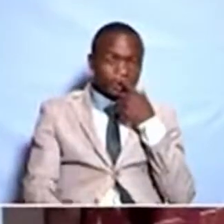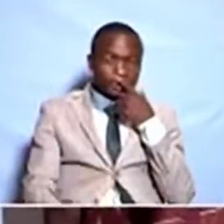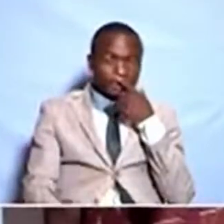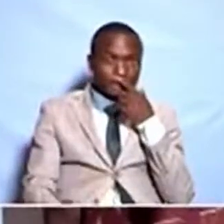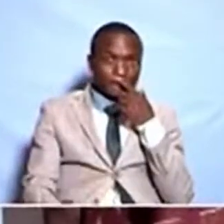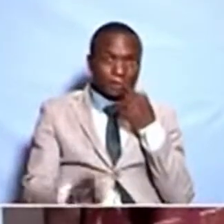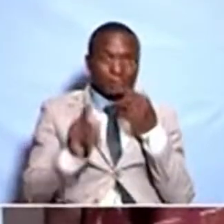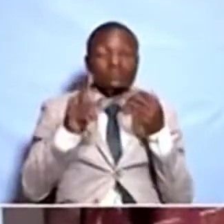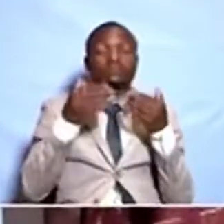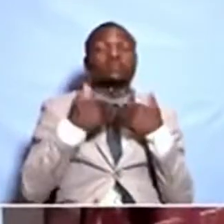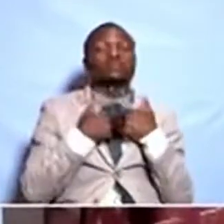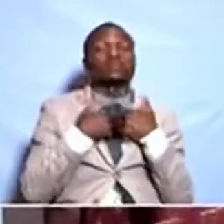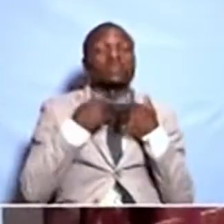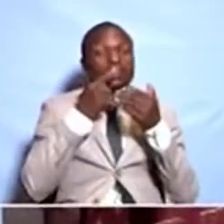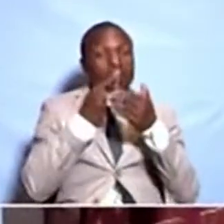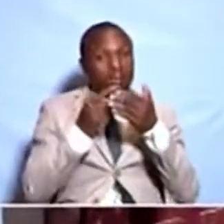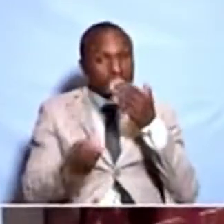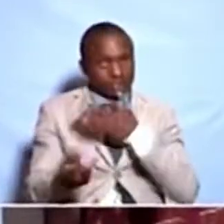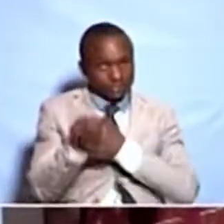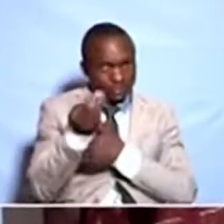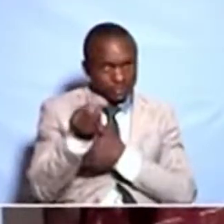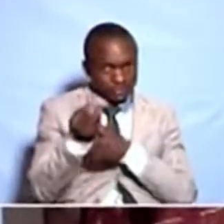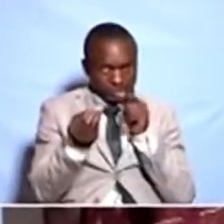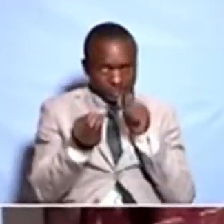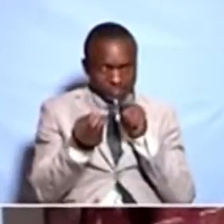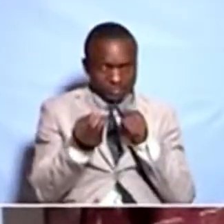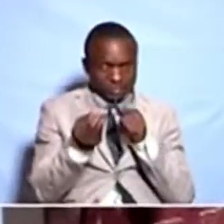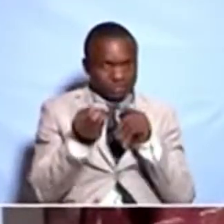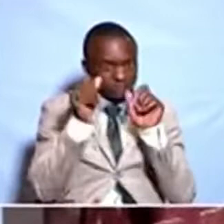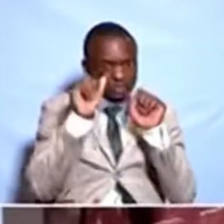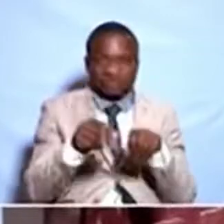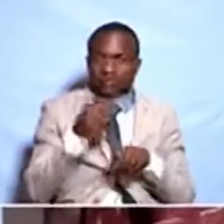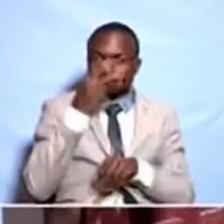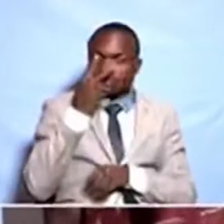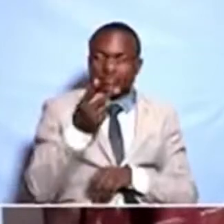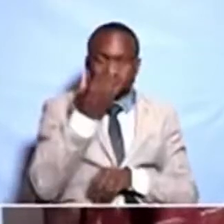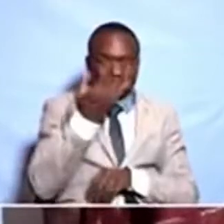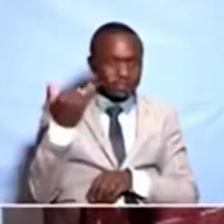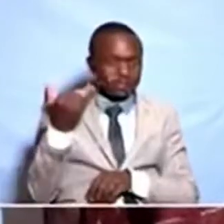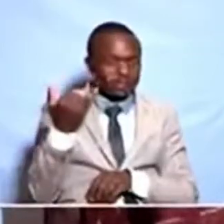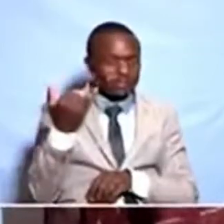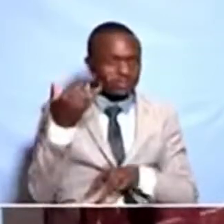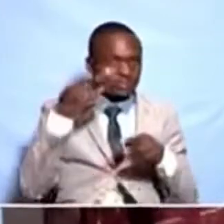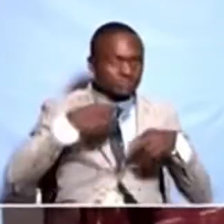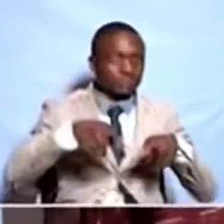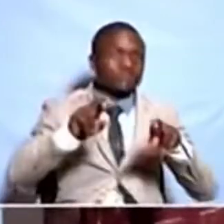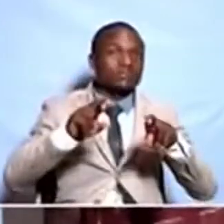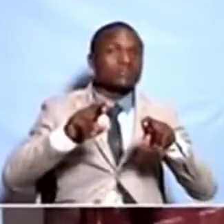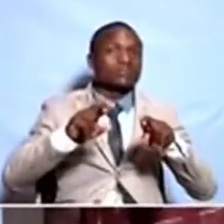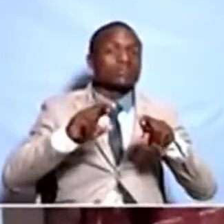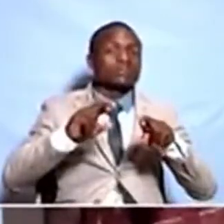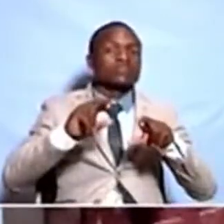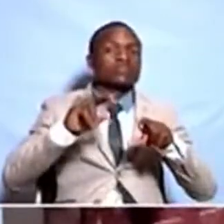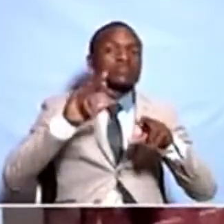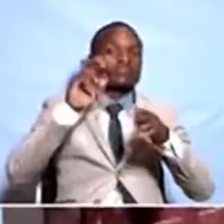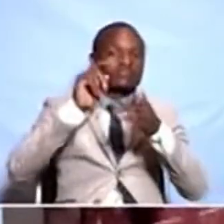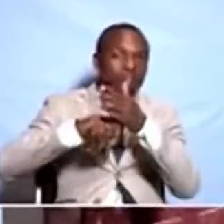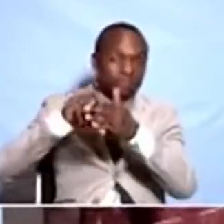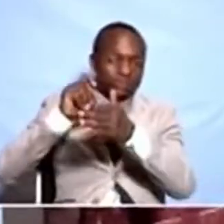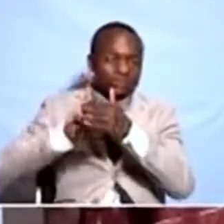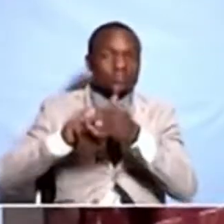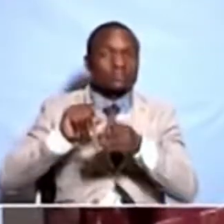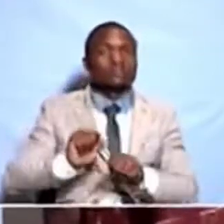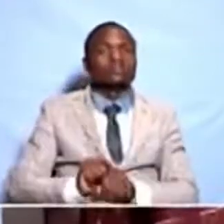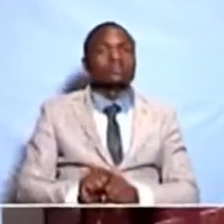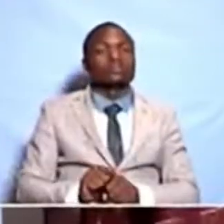We have an app where we are able to determine even issues of roadworthiness, issues of road tax,